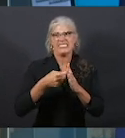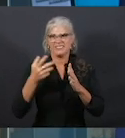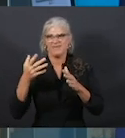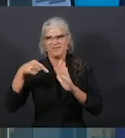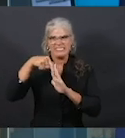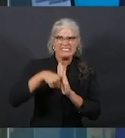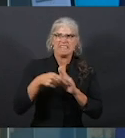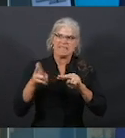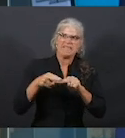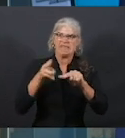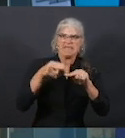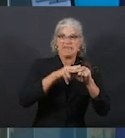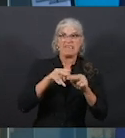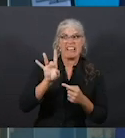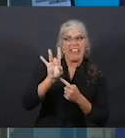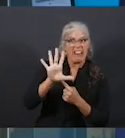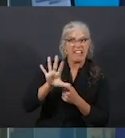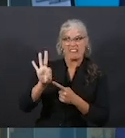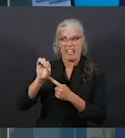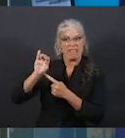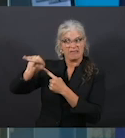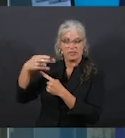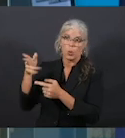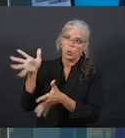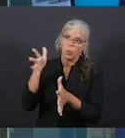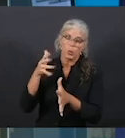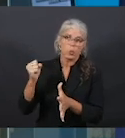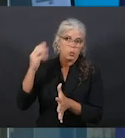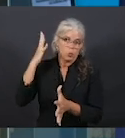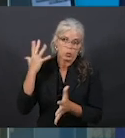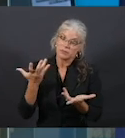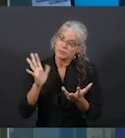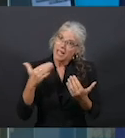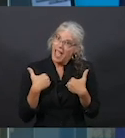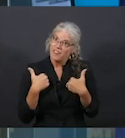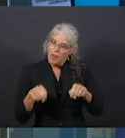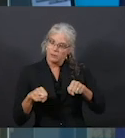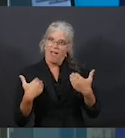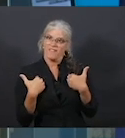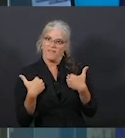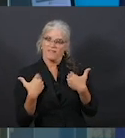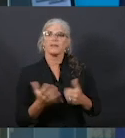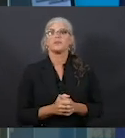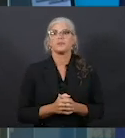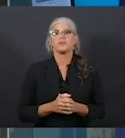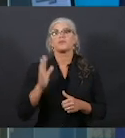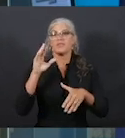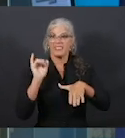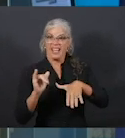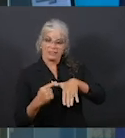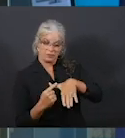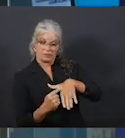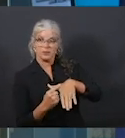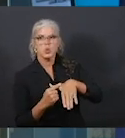85, 90, 95 mile an hour sustained wind. That is absolutely possible, particularly in parts of the state like here in